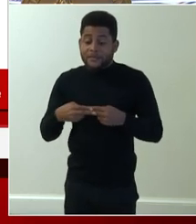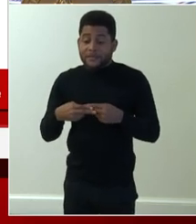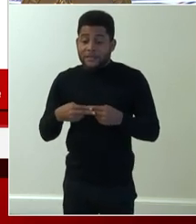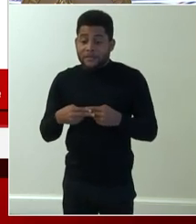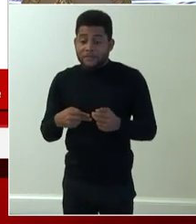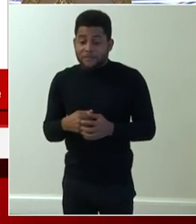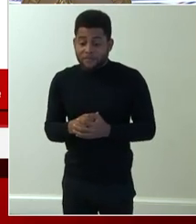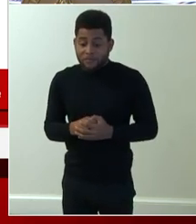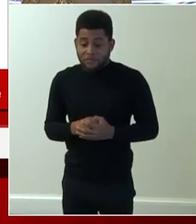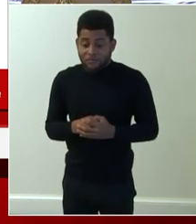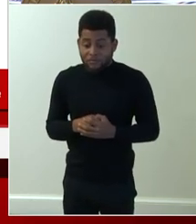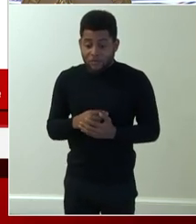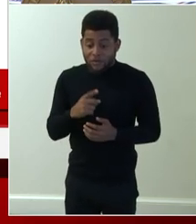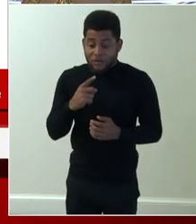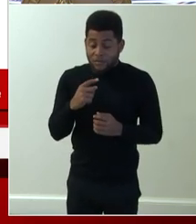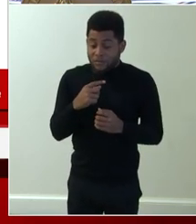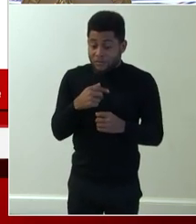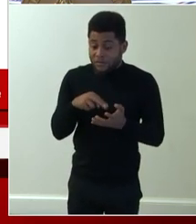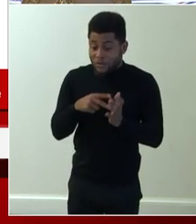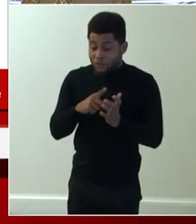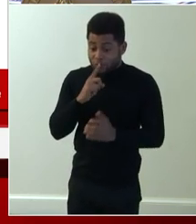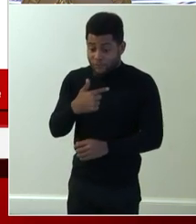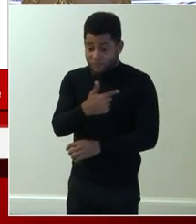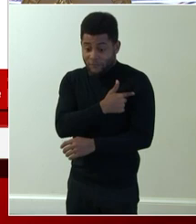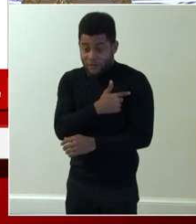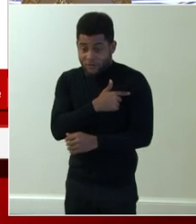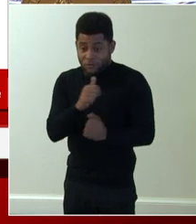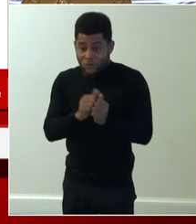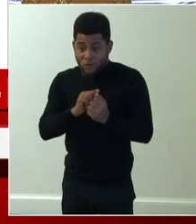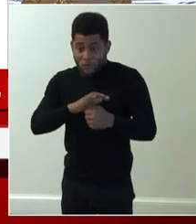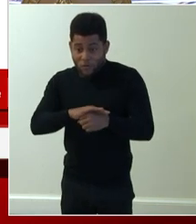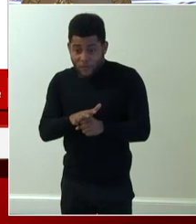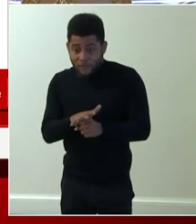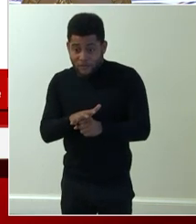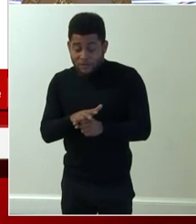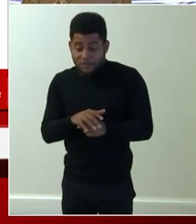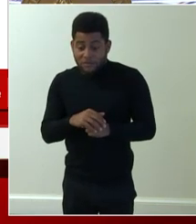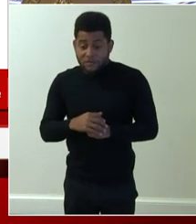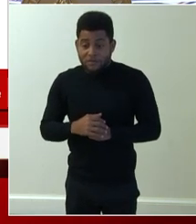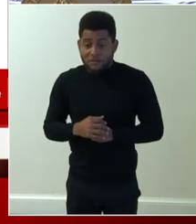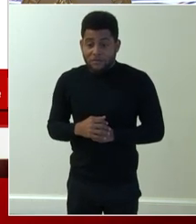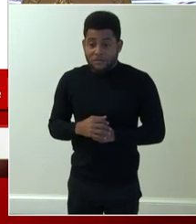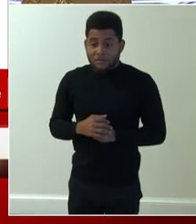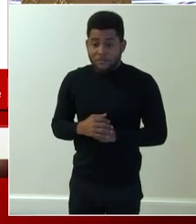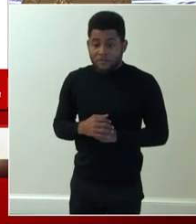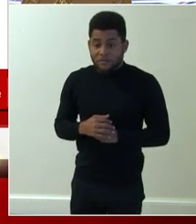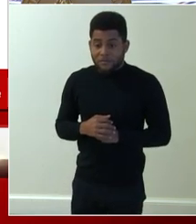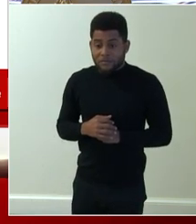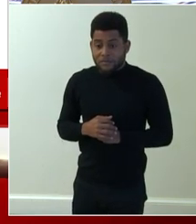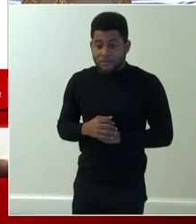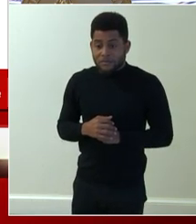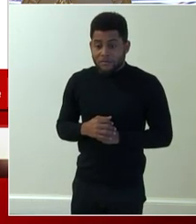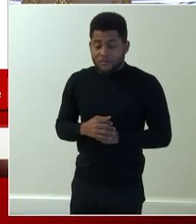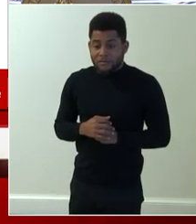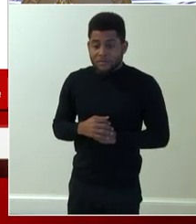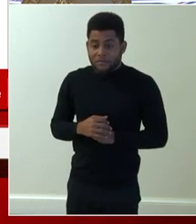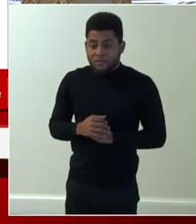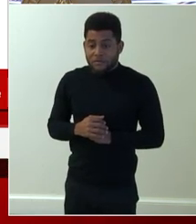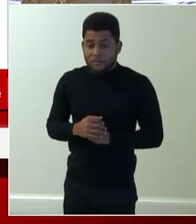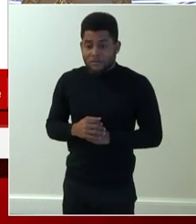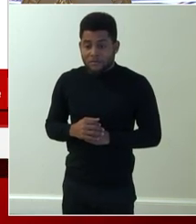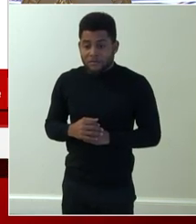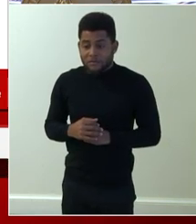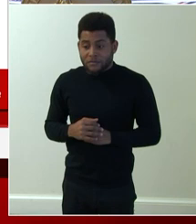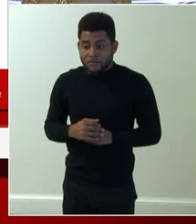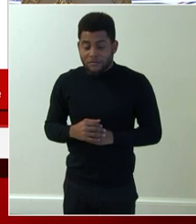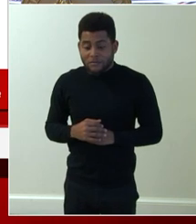you're vaccinated and dealing with COVID, and what it means if you're not. And that's